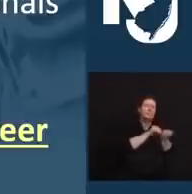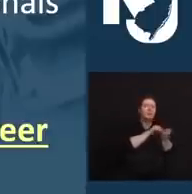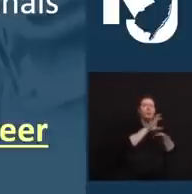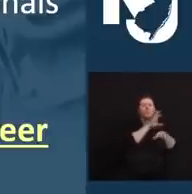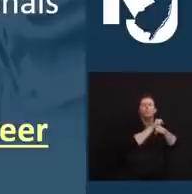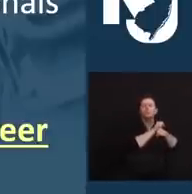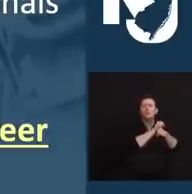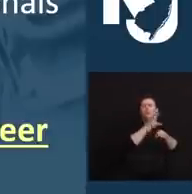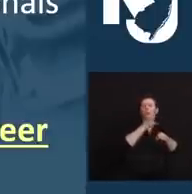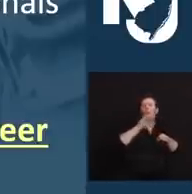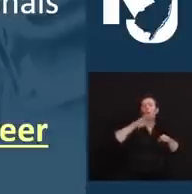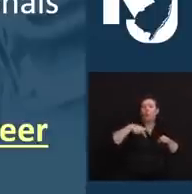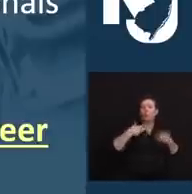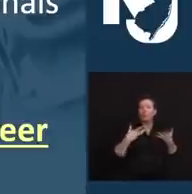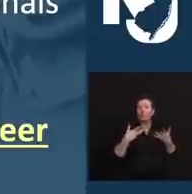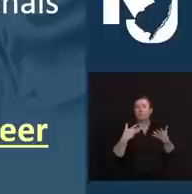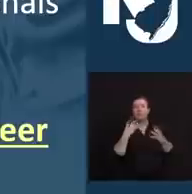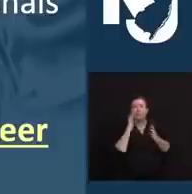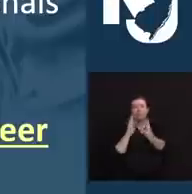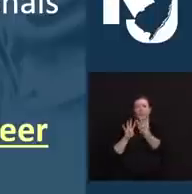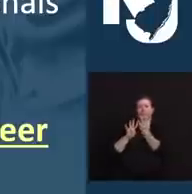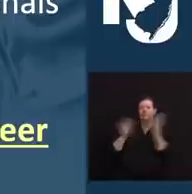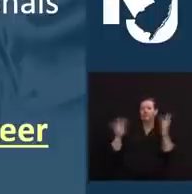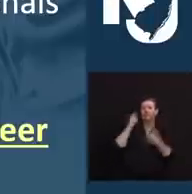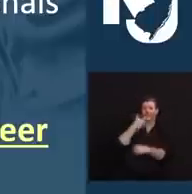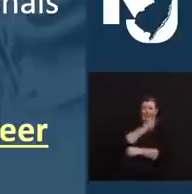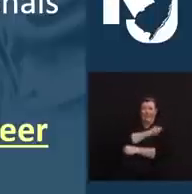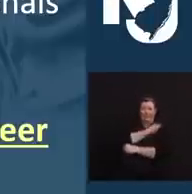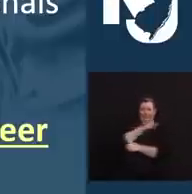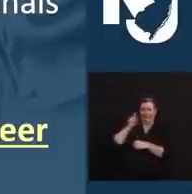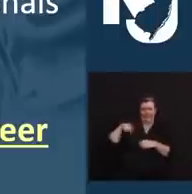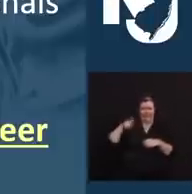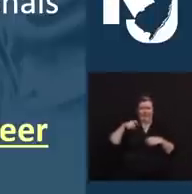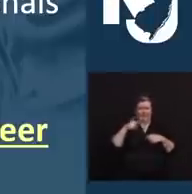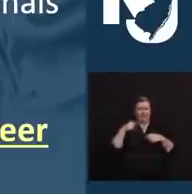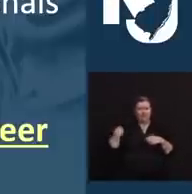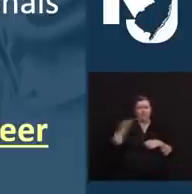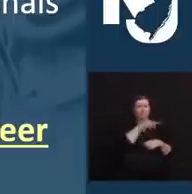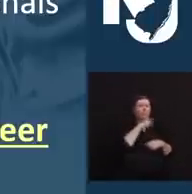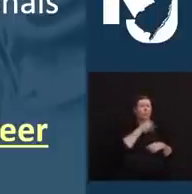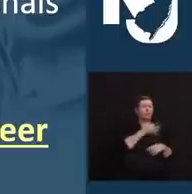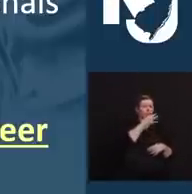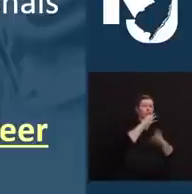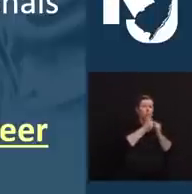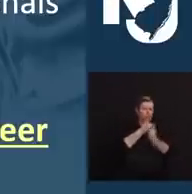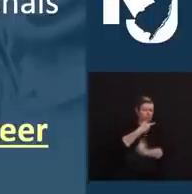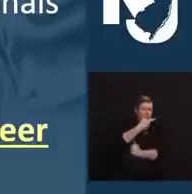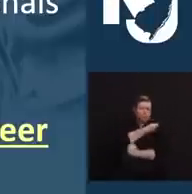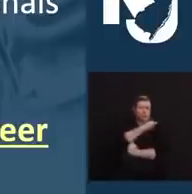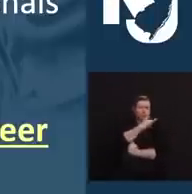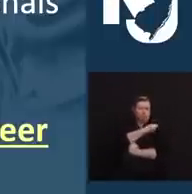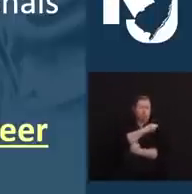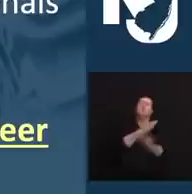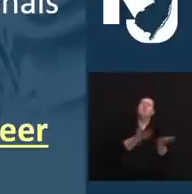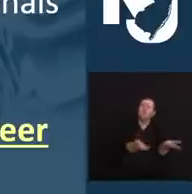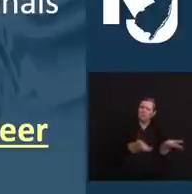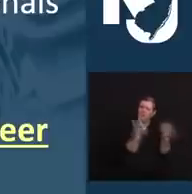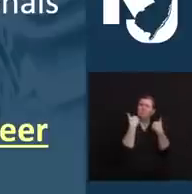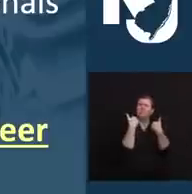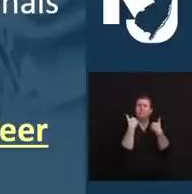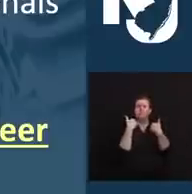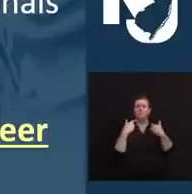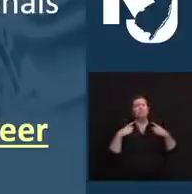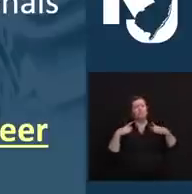fellow residents. If you have these skills, we need you. So we asked for healthcare help out of the bullpen in the spring.